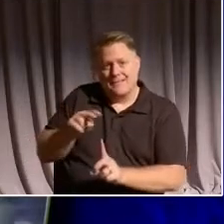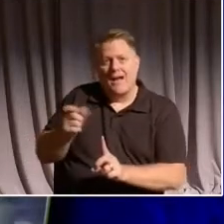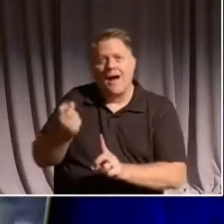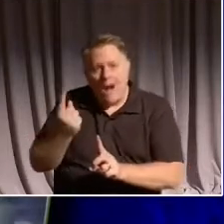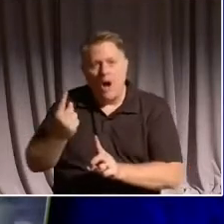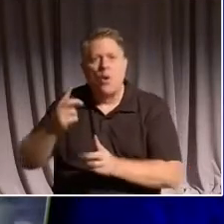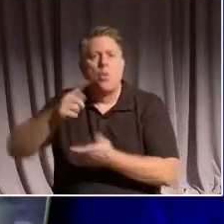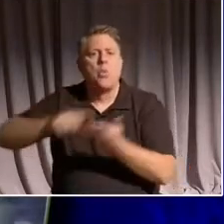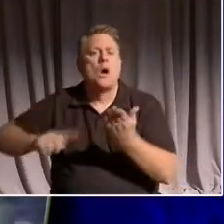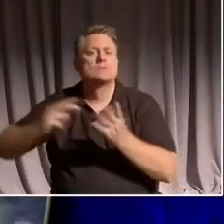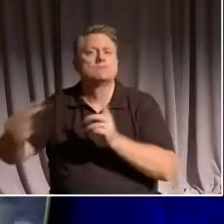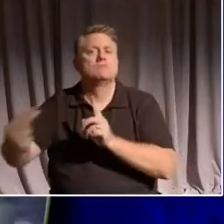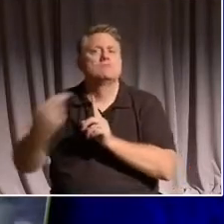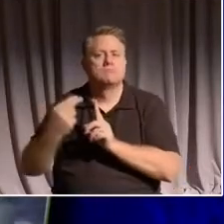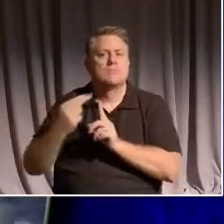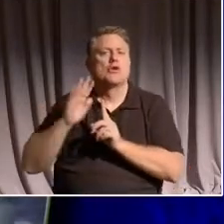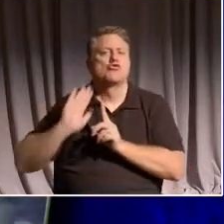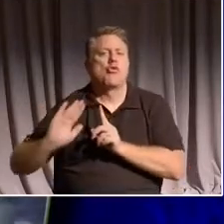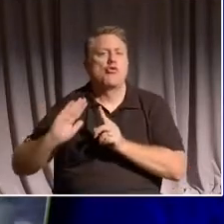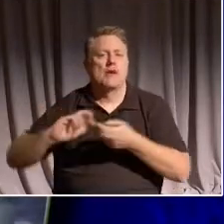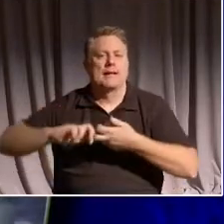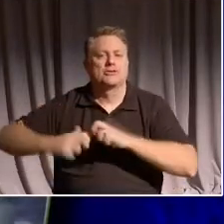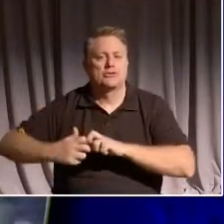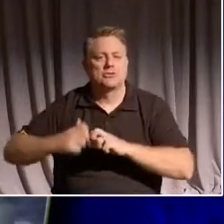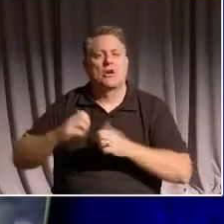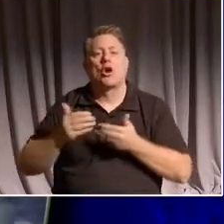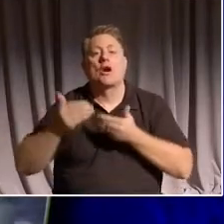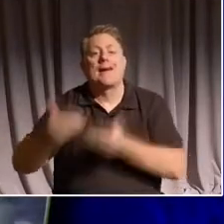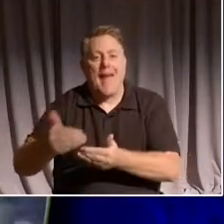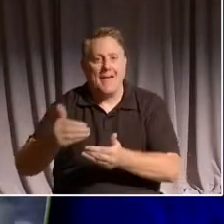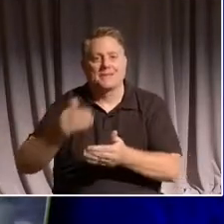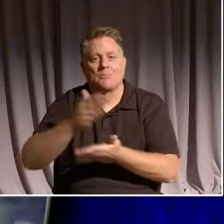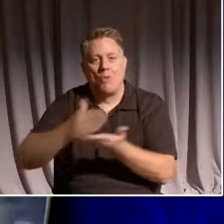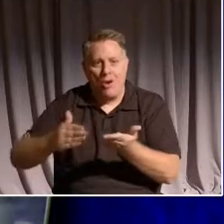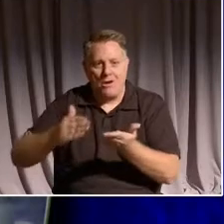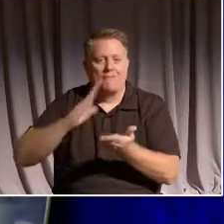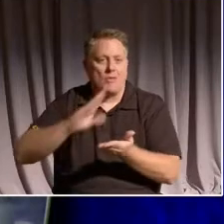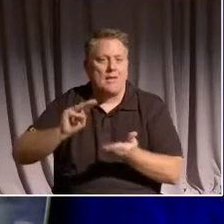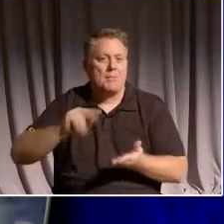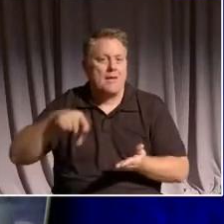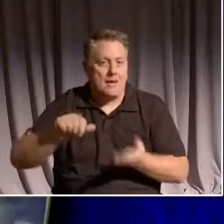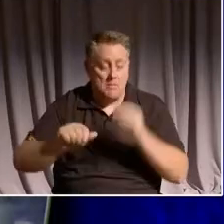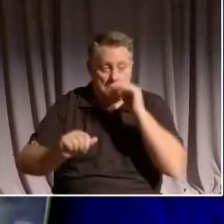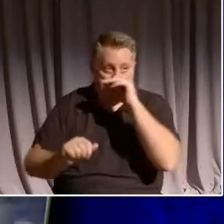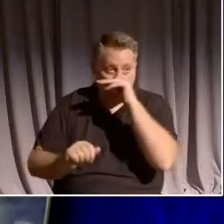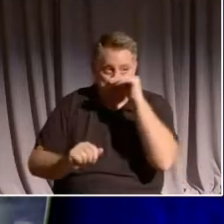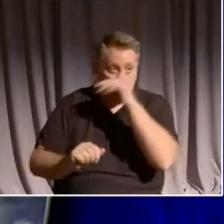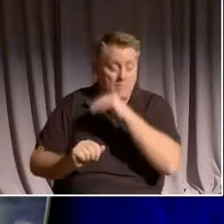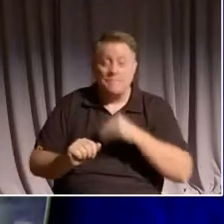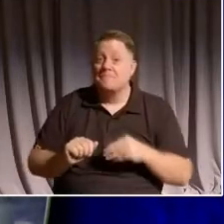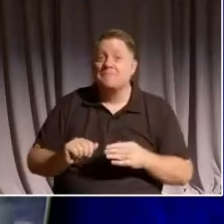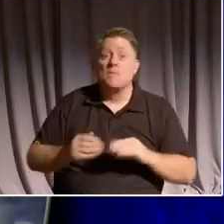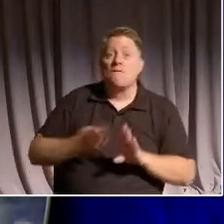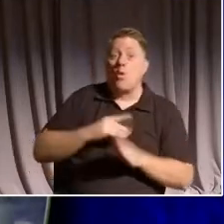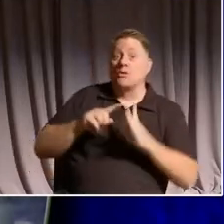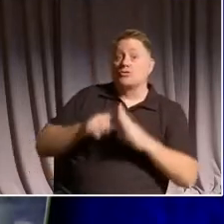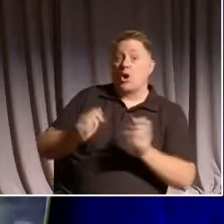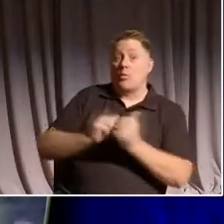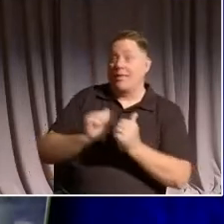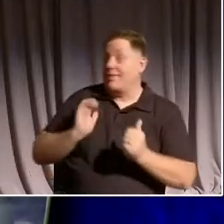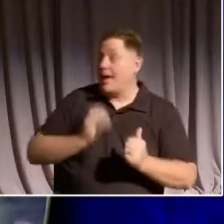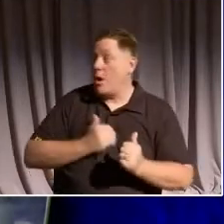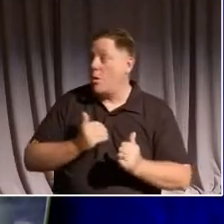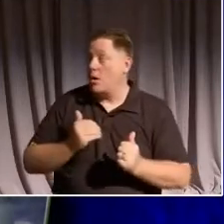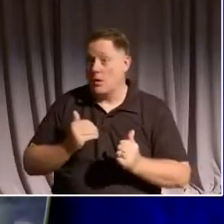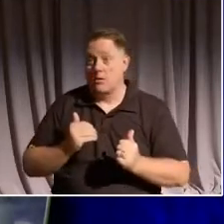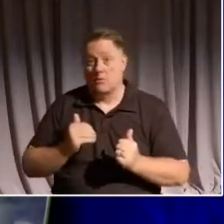consider as we work on the next iteration of the master plan for aging. Before we get started with our exercise, I